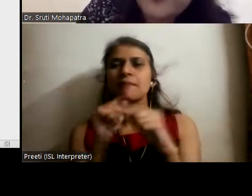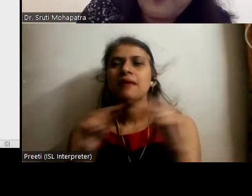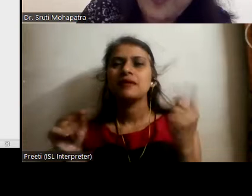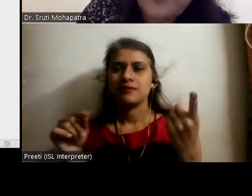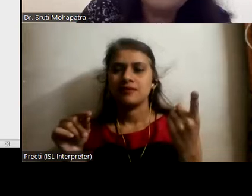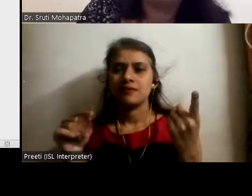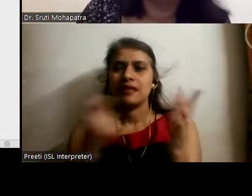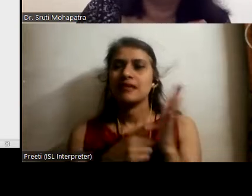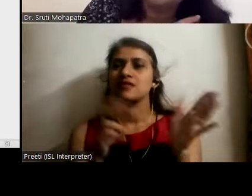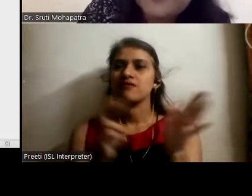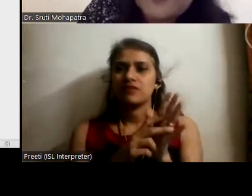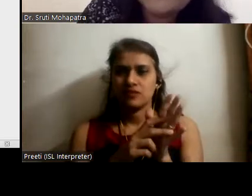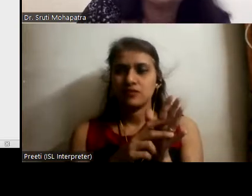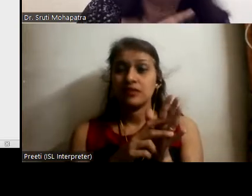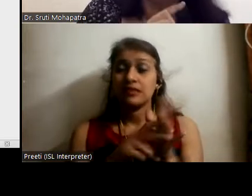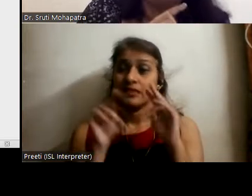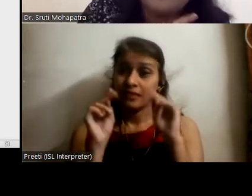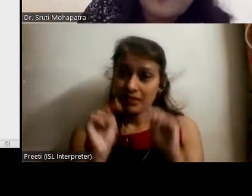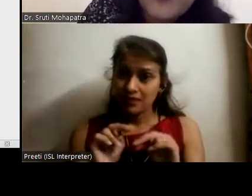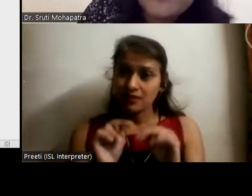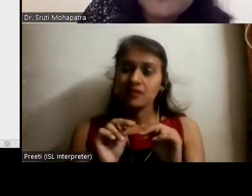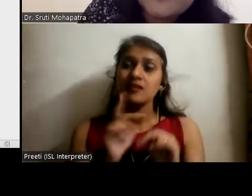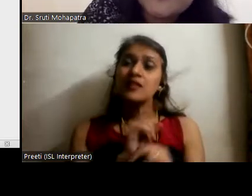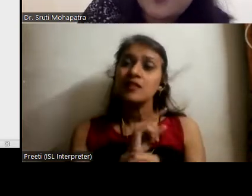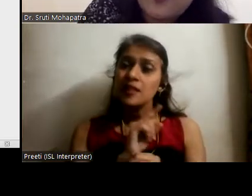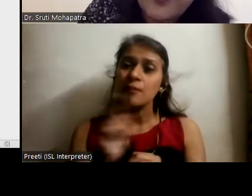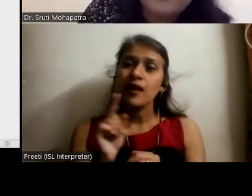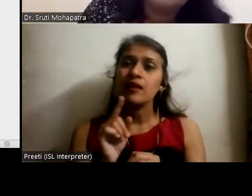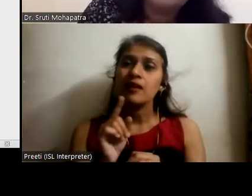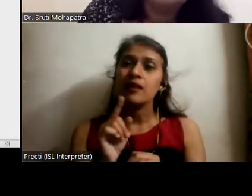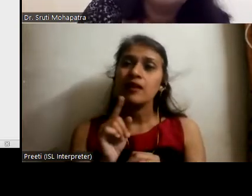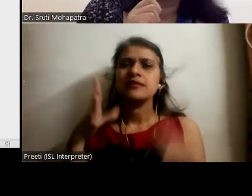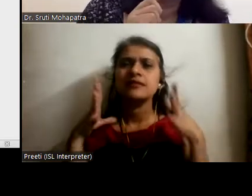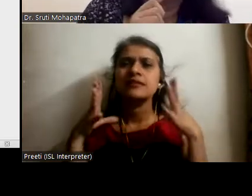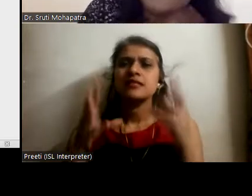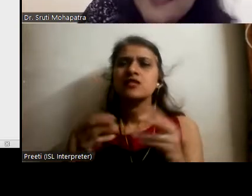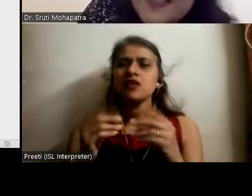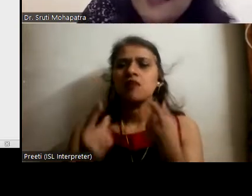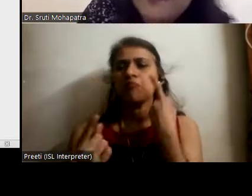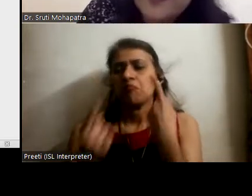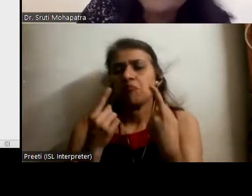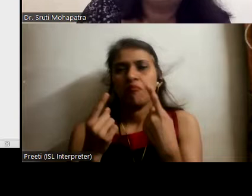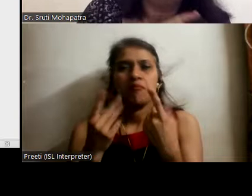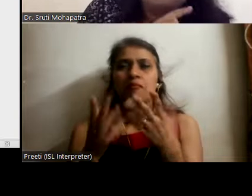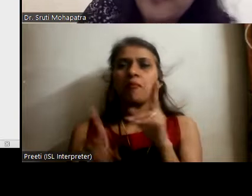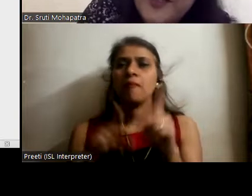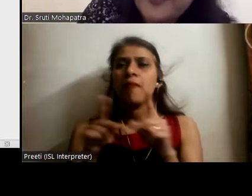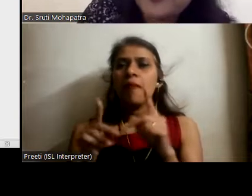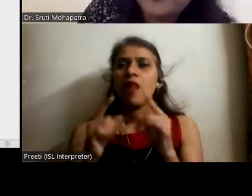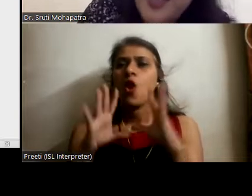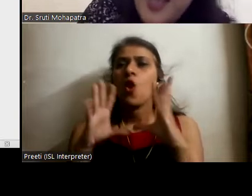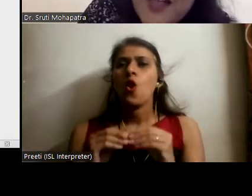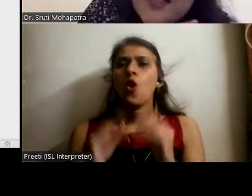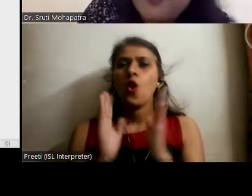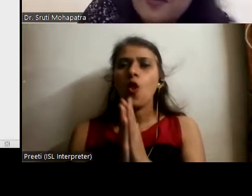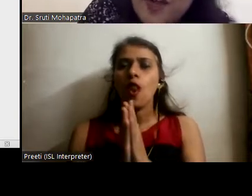is required is that when we do our next census counting, we become more sensitive. The enumerators,